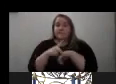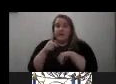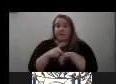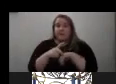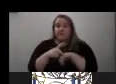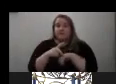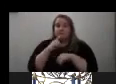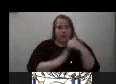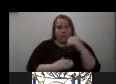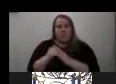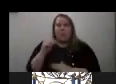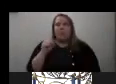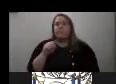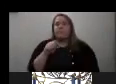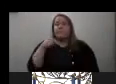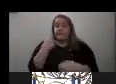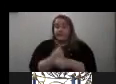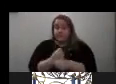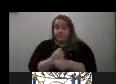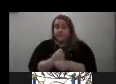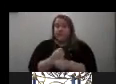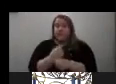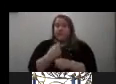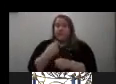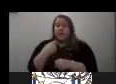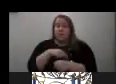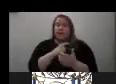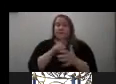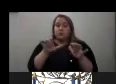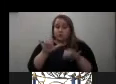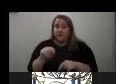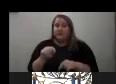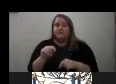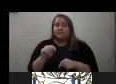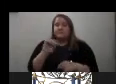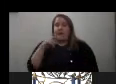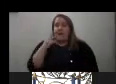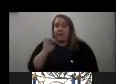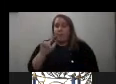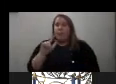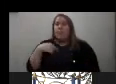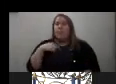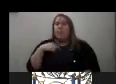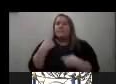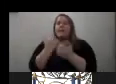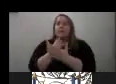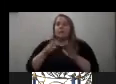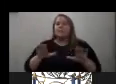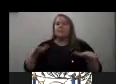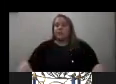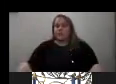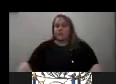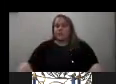very comfortable. This year, when we were going to do it in April, we made new skirts